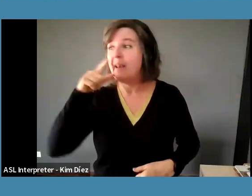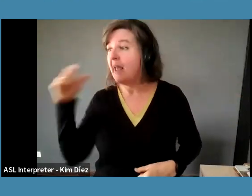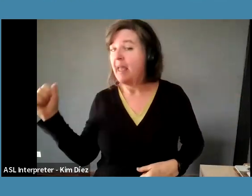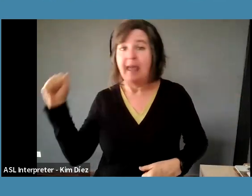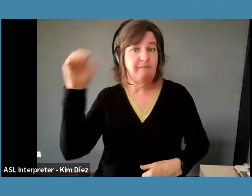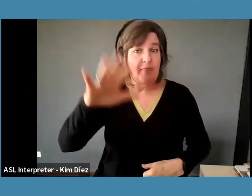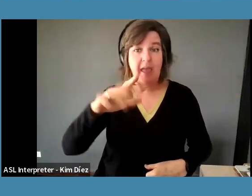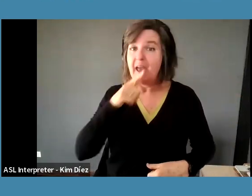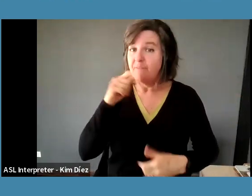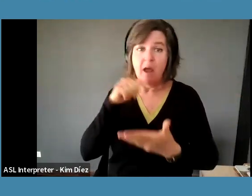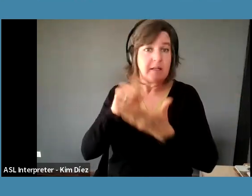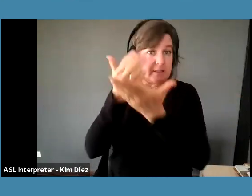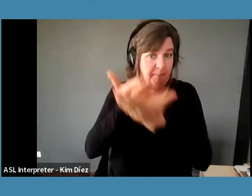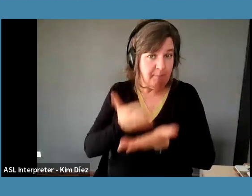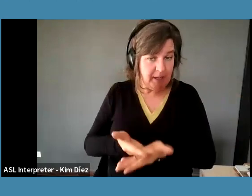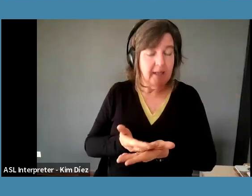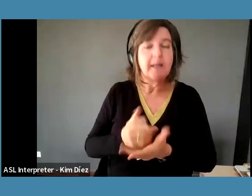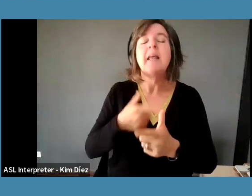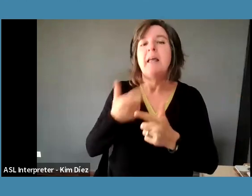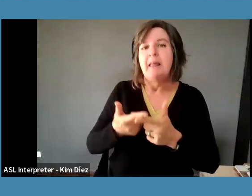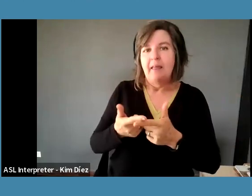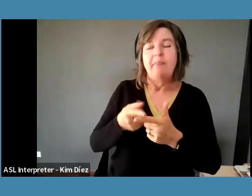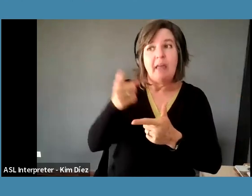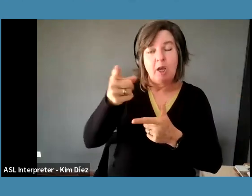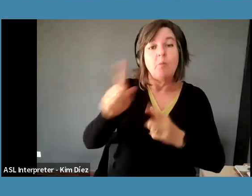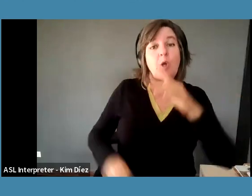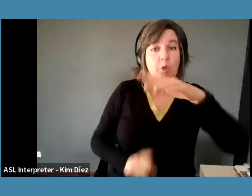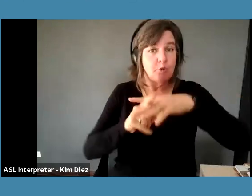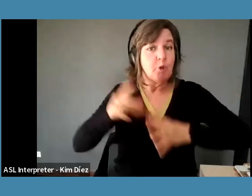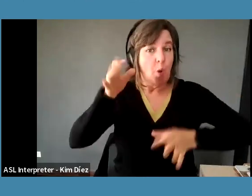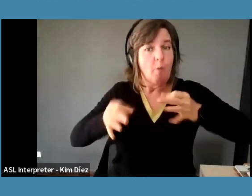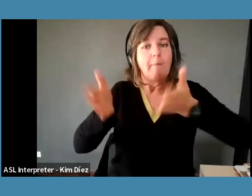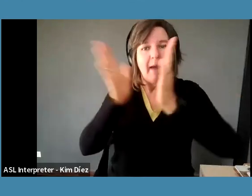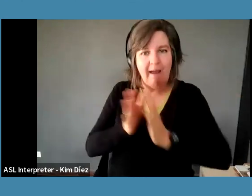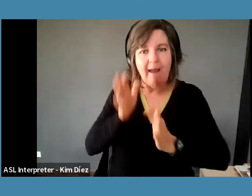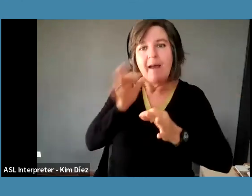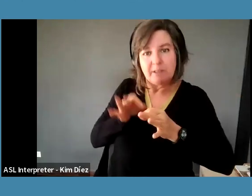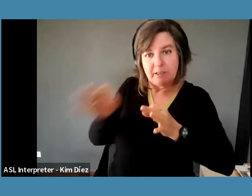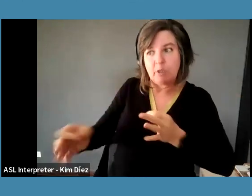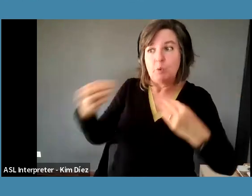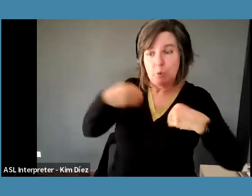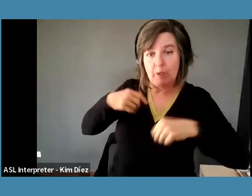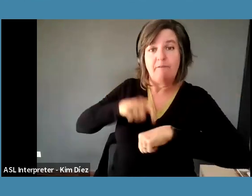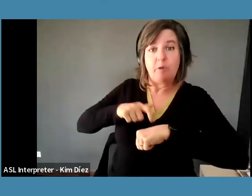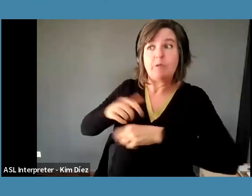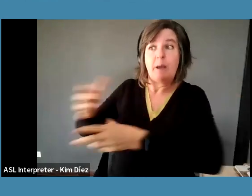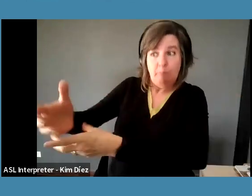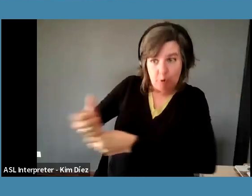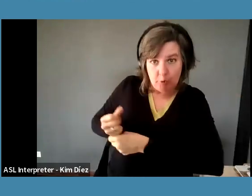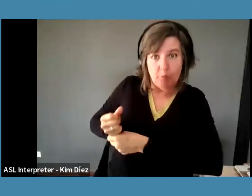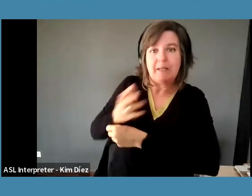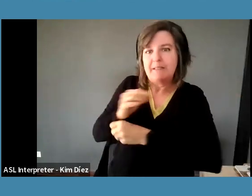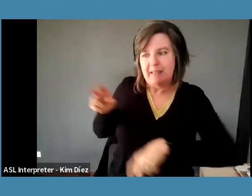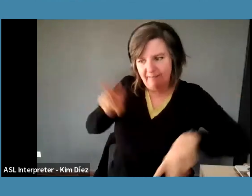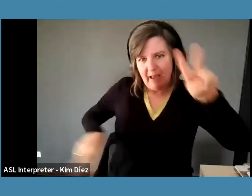to be continued to give you time to receive and review the evidence that they're going to submit.